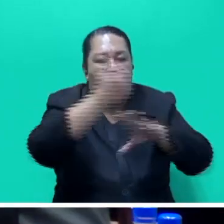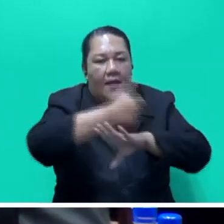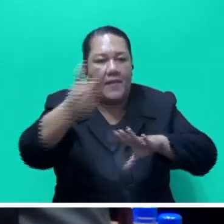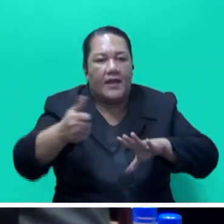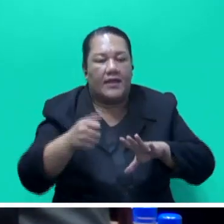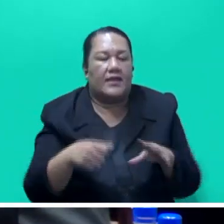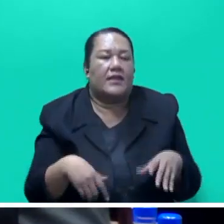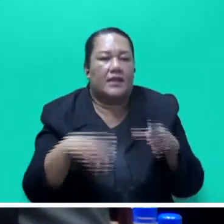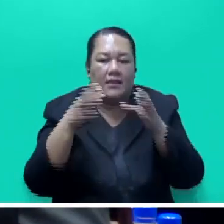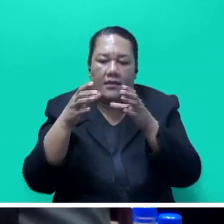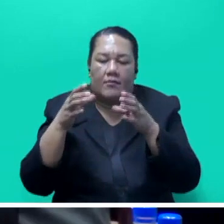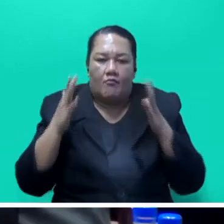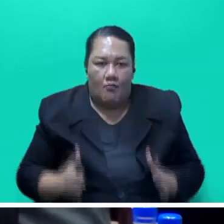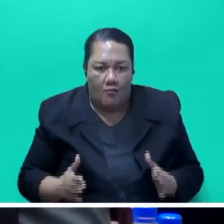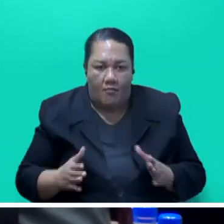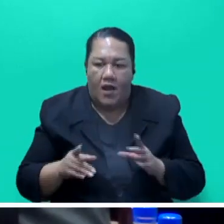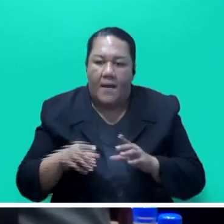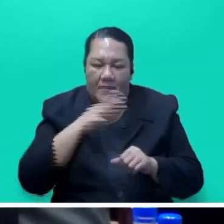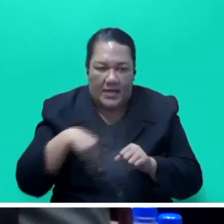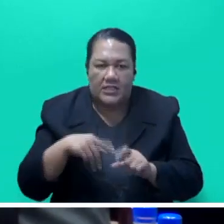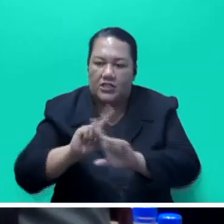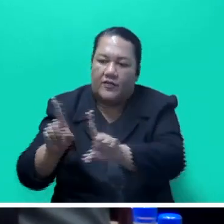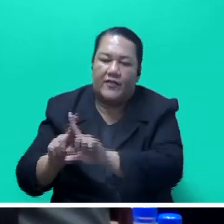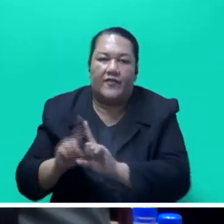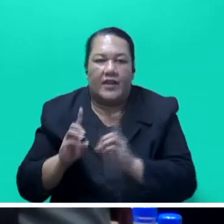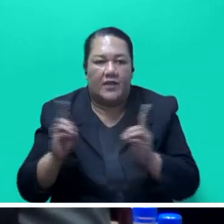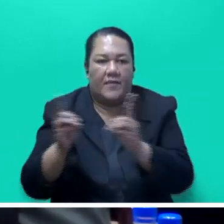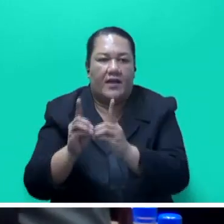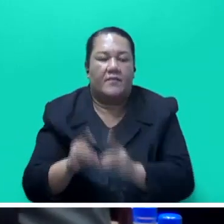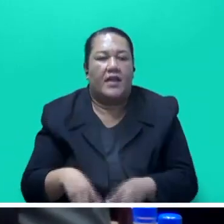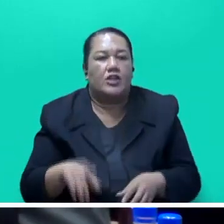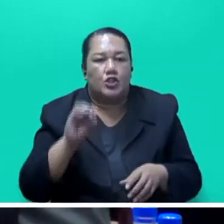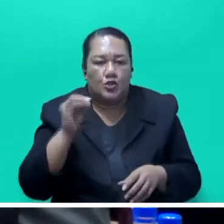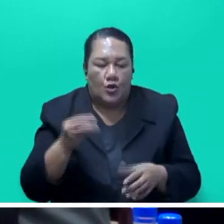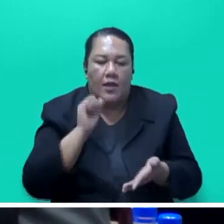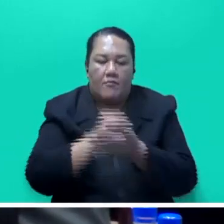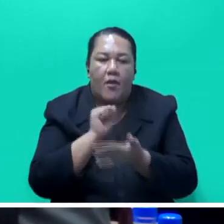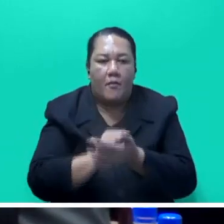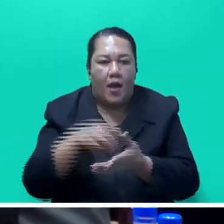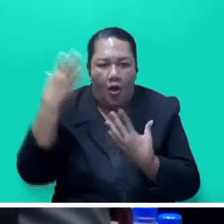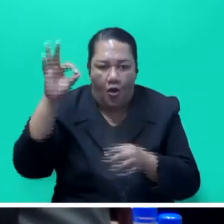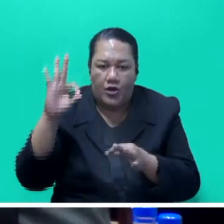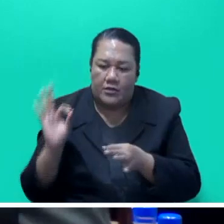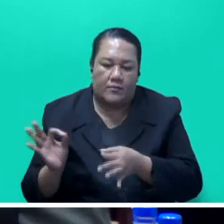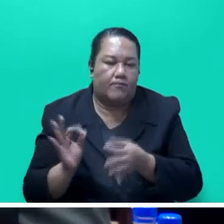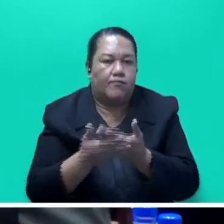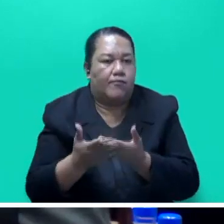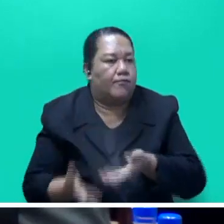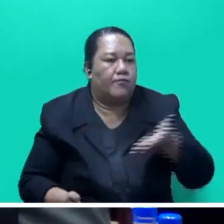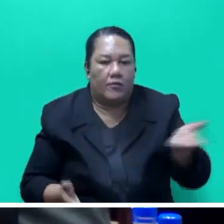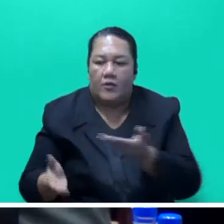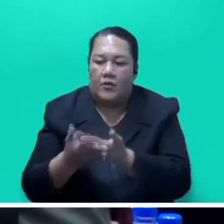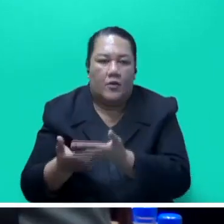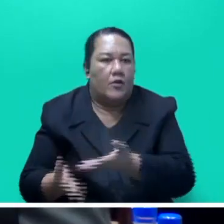we have timely, properly audited reports presented to Parliament, so